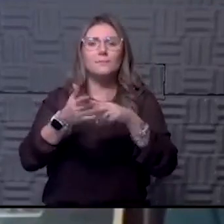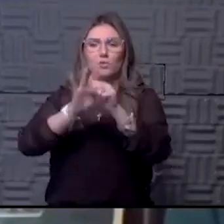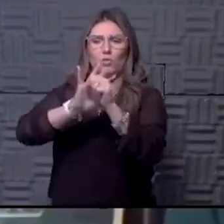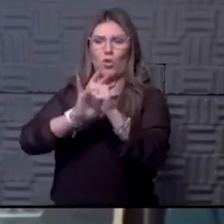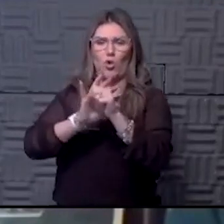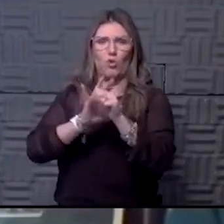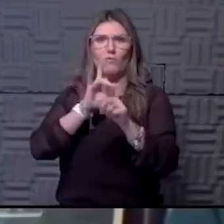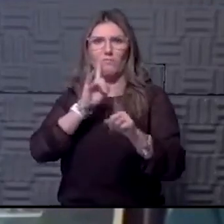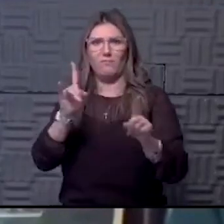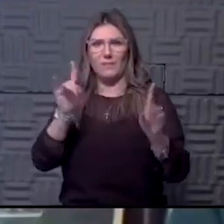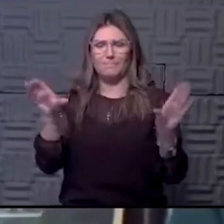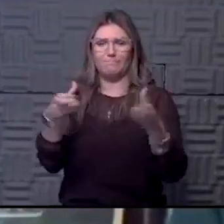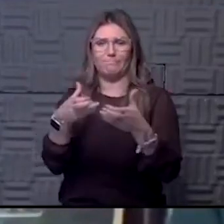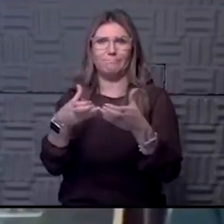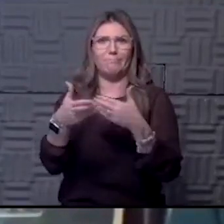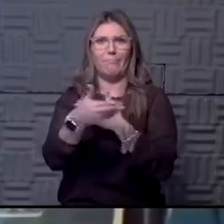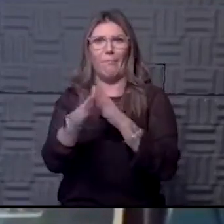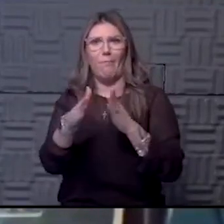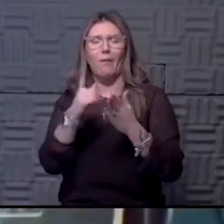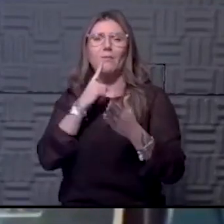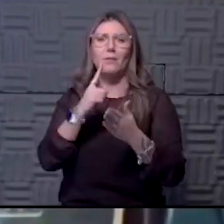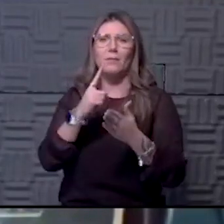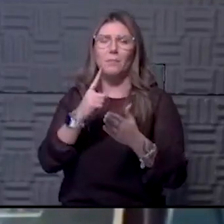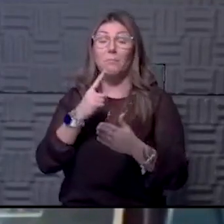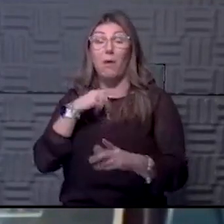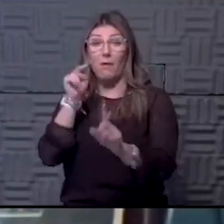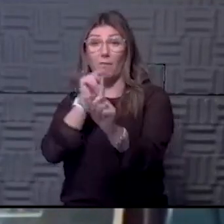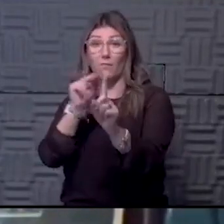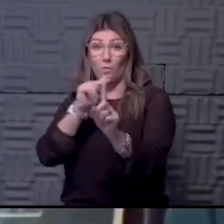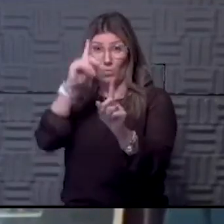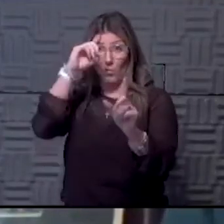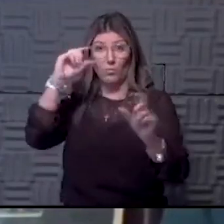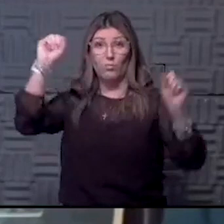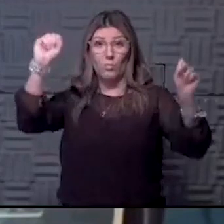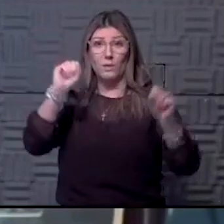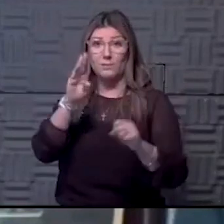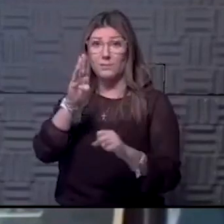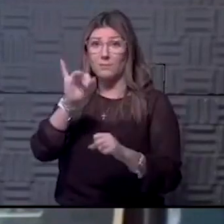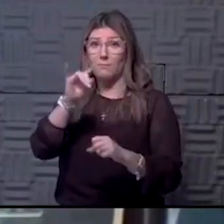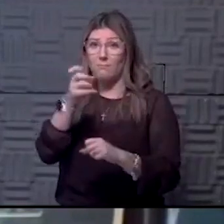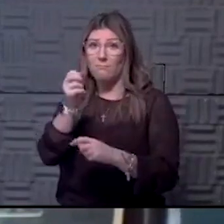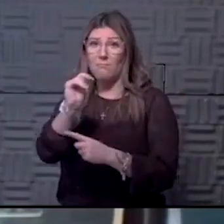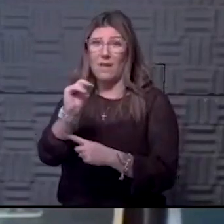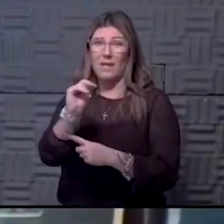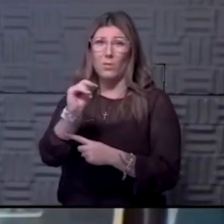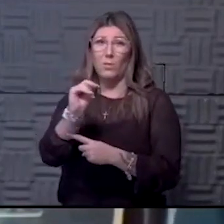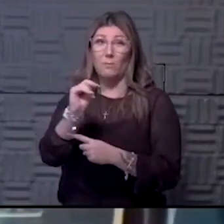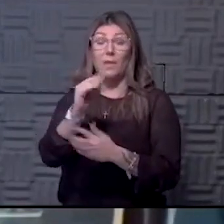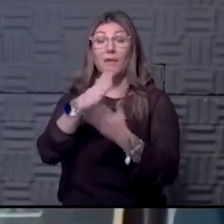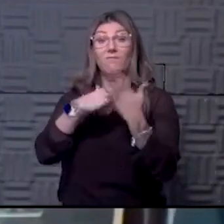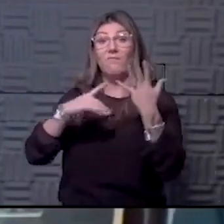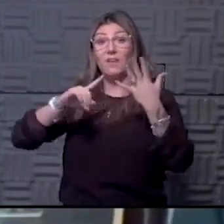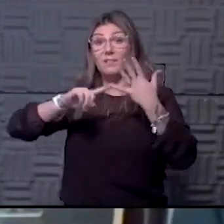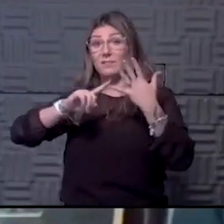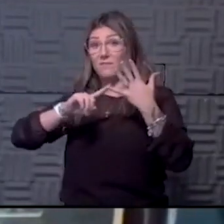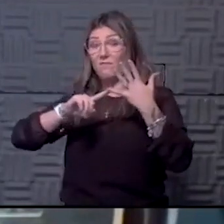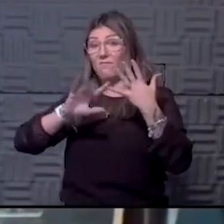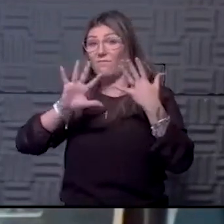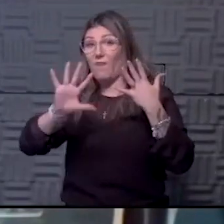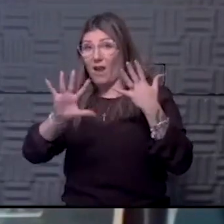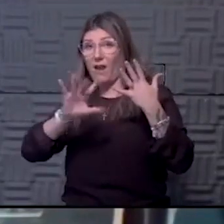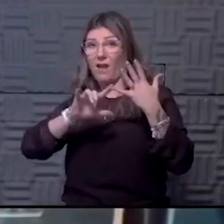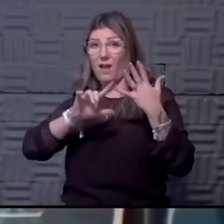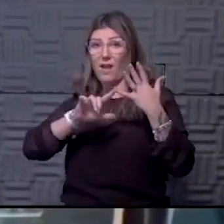my view is that President Biden's, what I guess is now phase 5 of congressional and